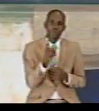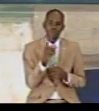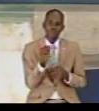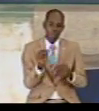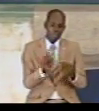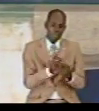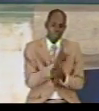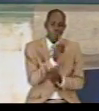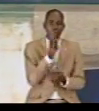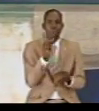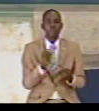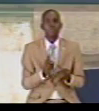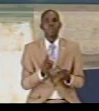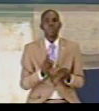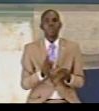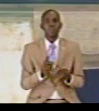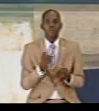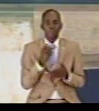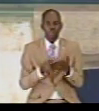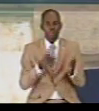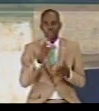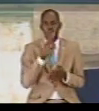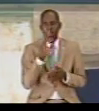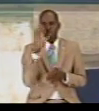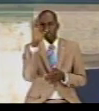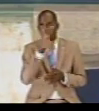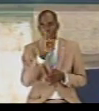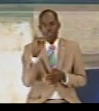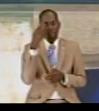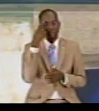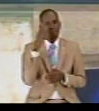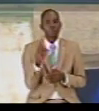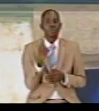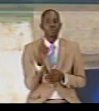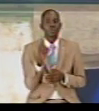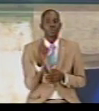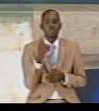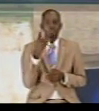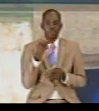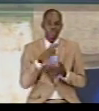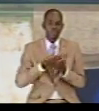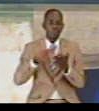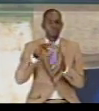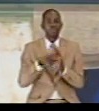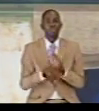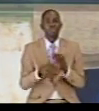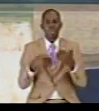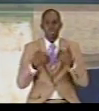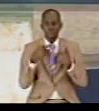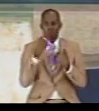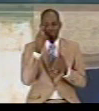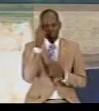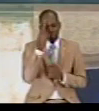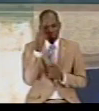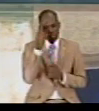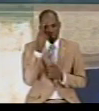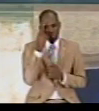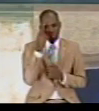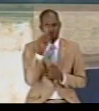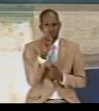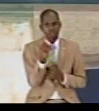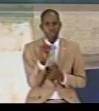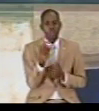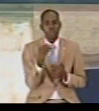perfect, what you're seeking, what you're looking for, the righteousness? Have you wondered why